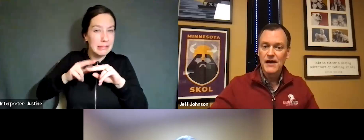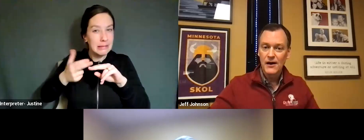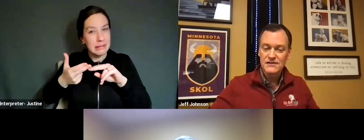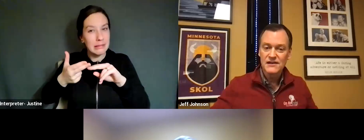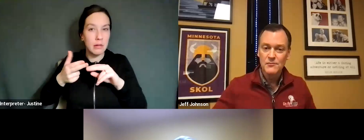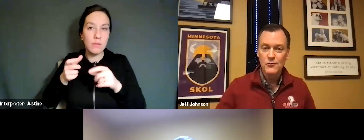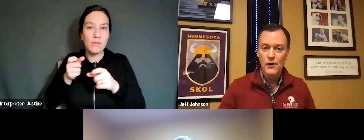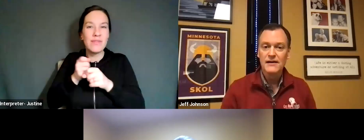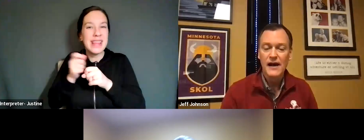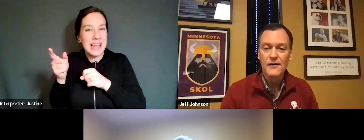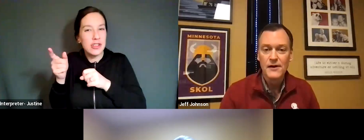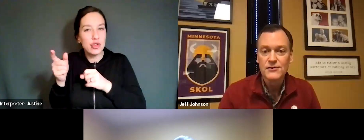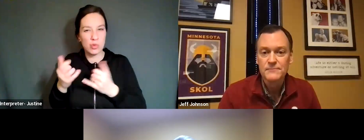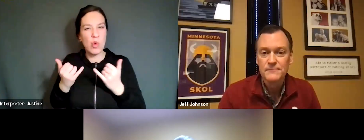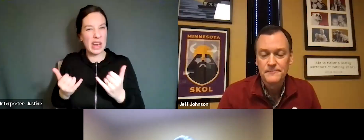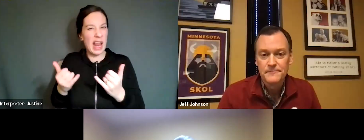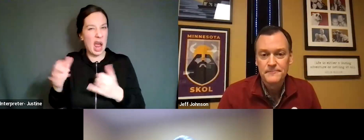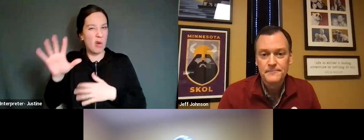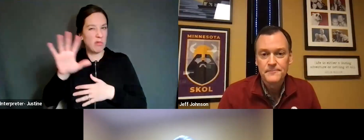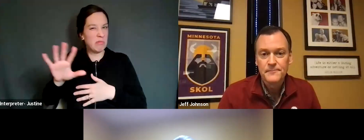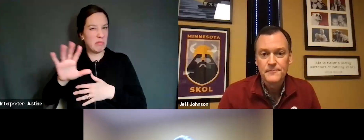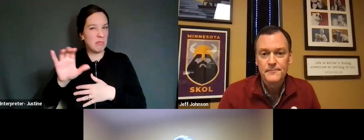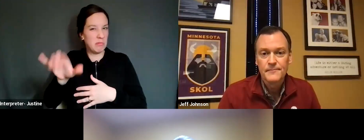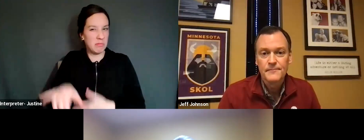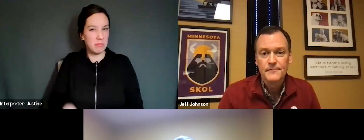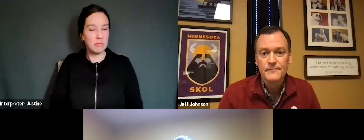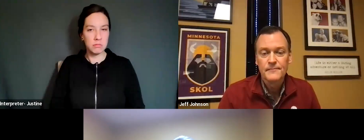of time now, it's going to be right in that range.